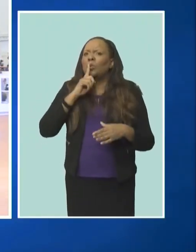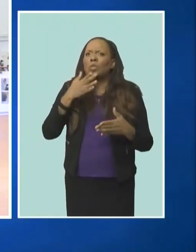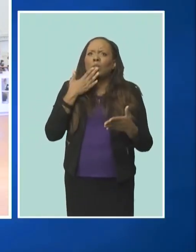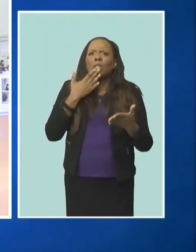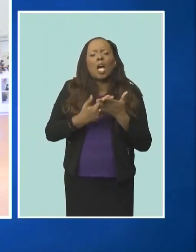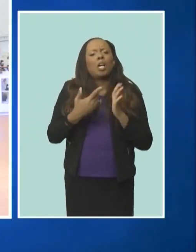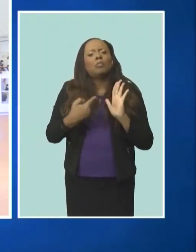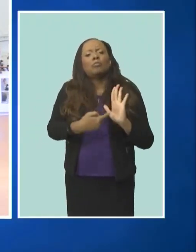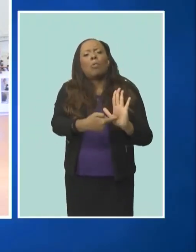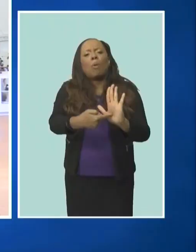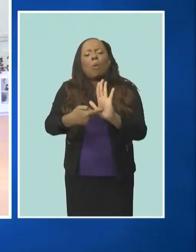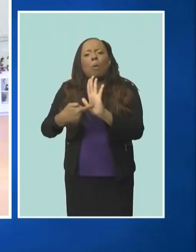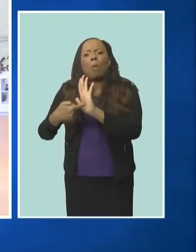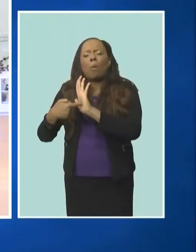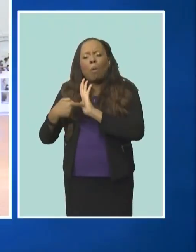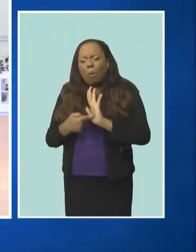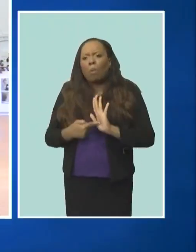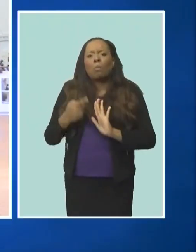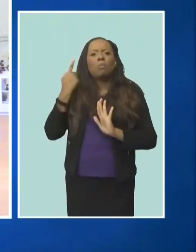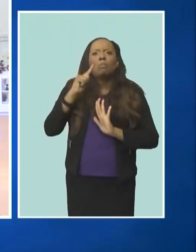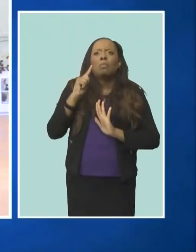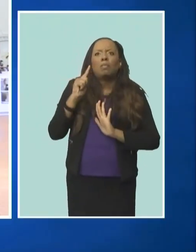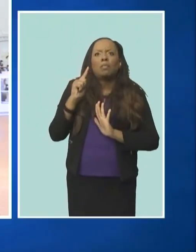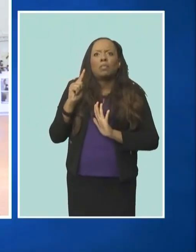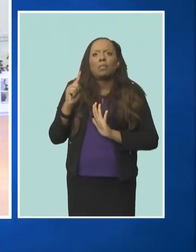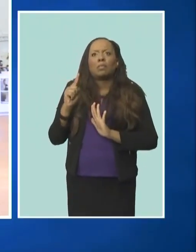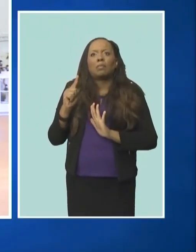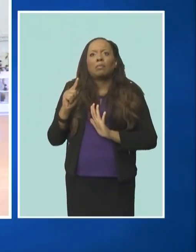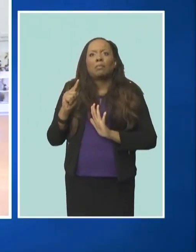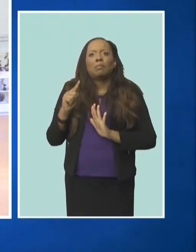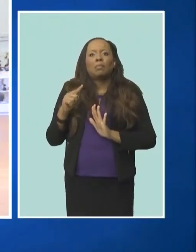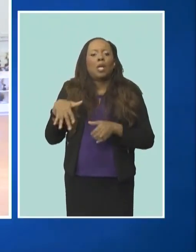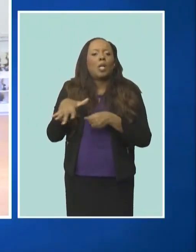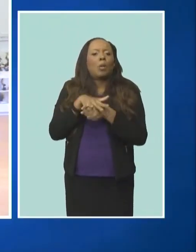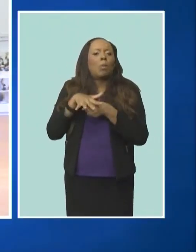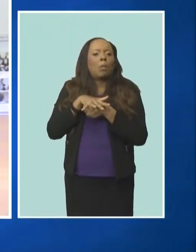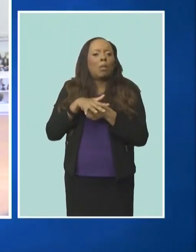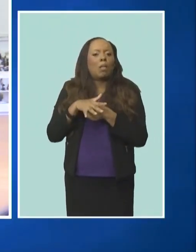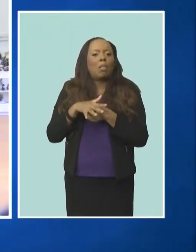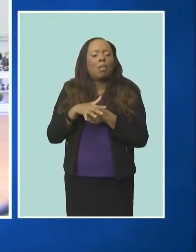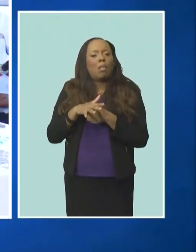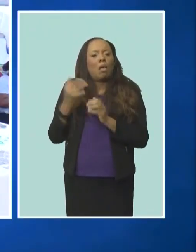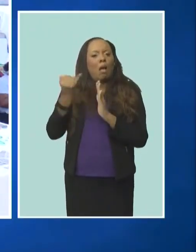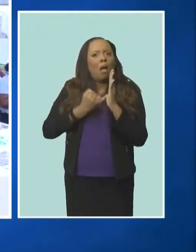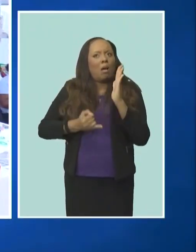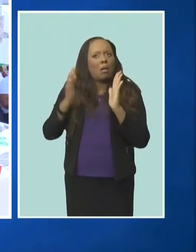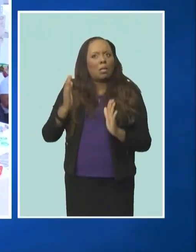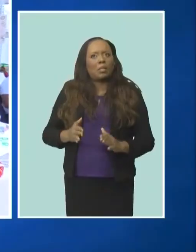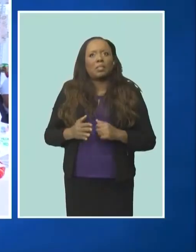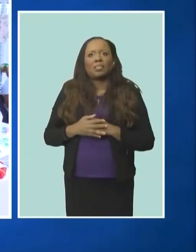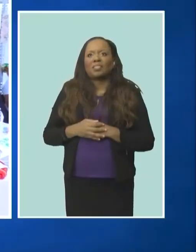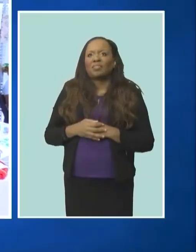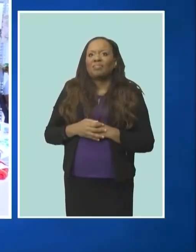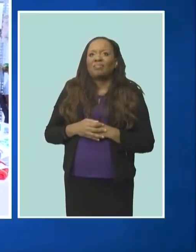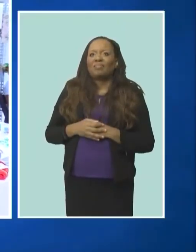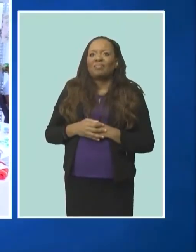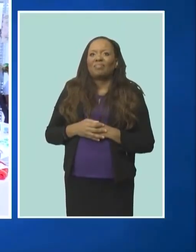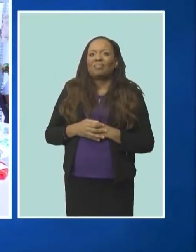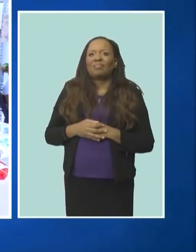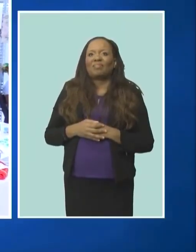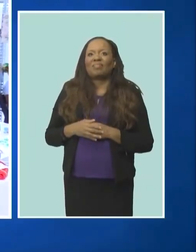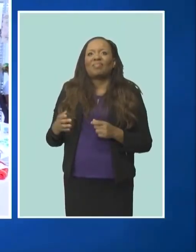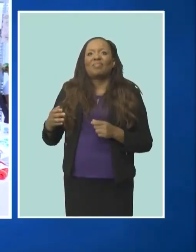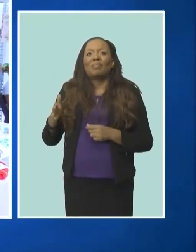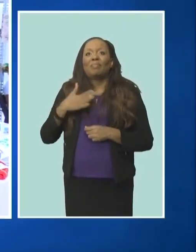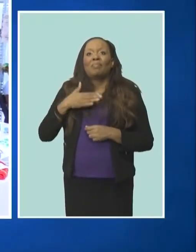showcase, or a rather good platform for local artists to showcase their work. So far, I mean, as I said, it's